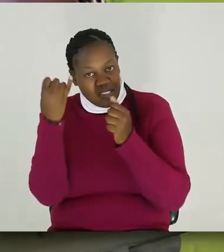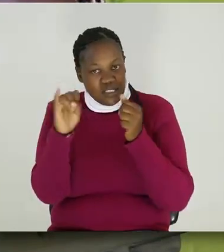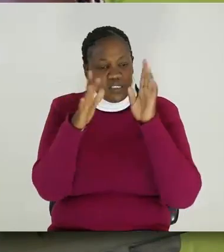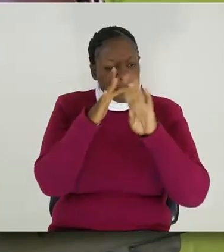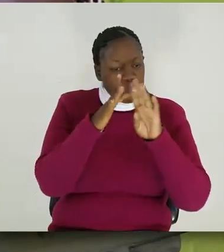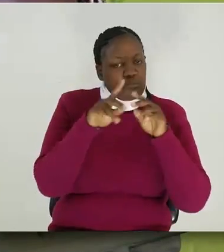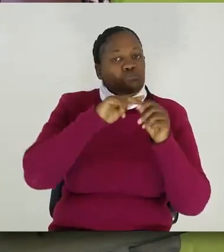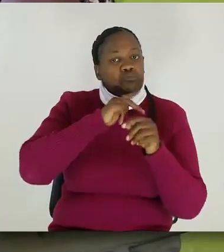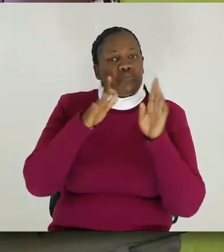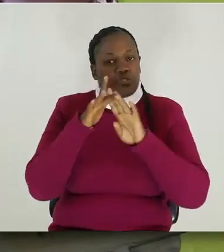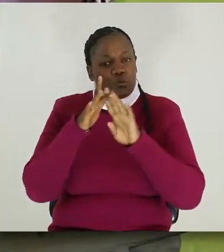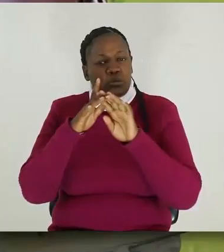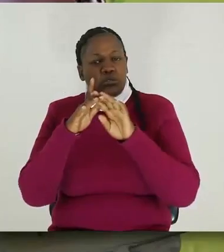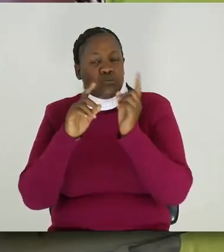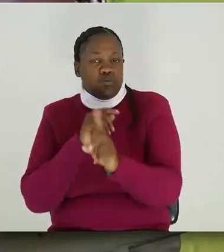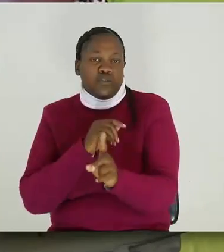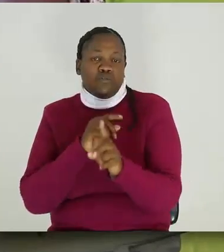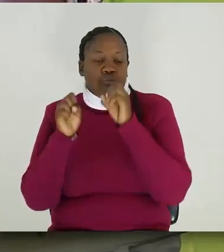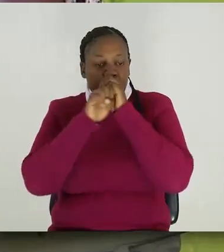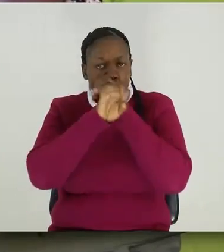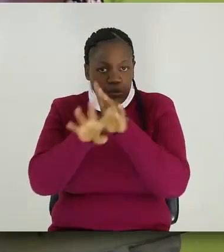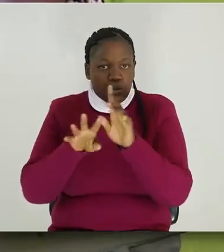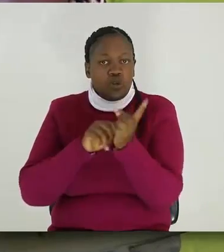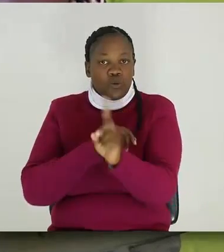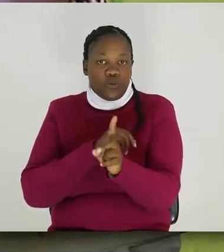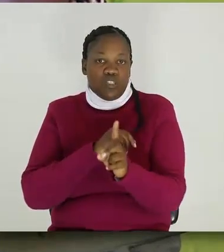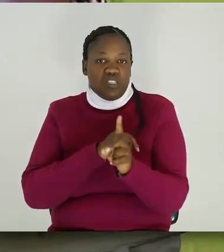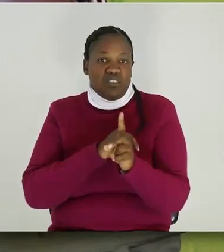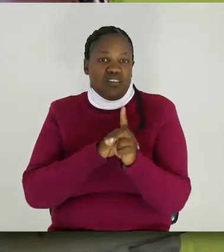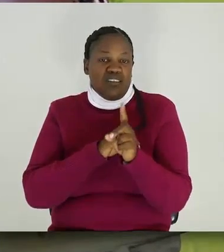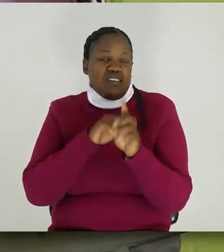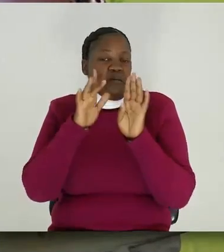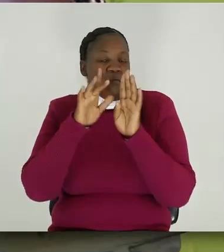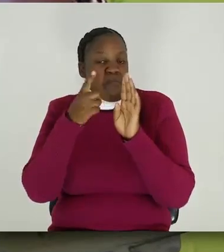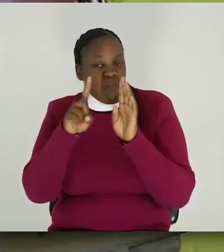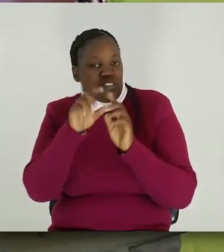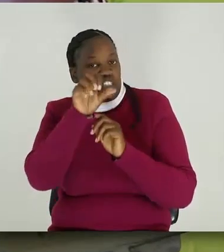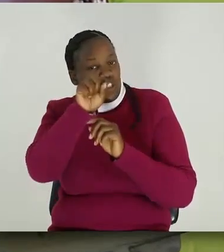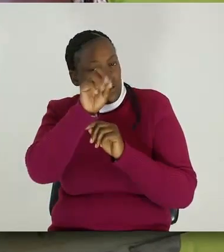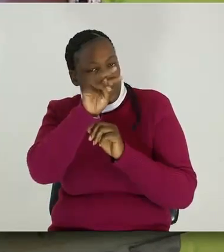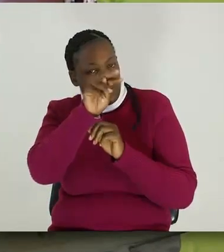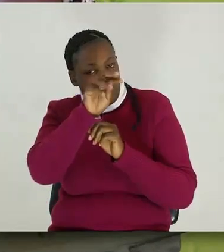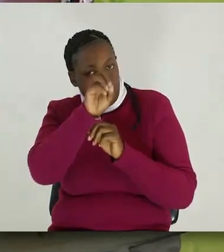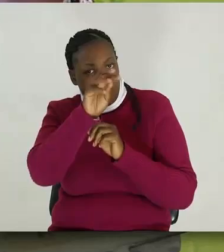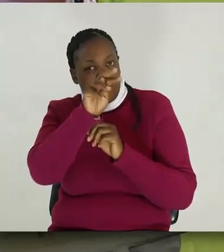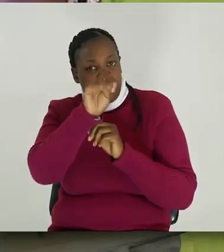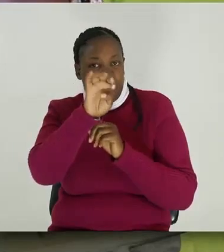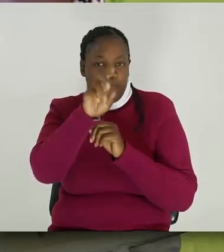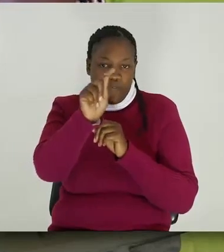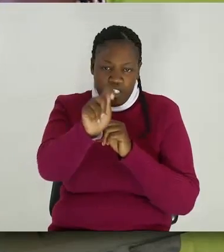love or by nature or God. It is easier for people to say a lot on their favorite topic or to sing about